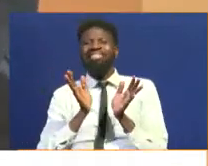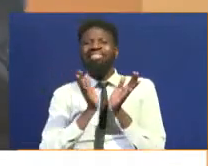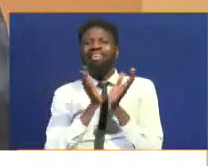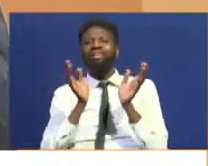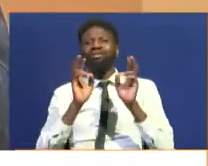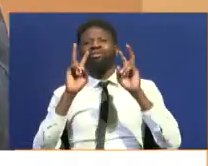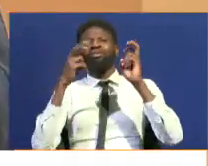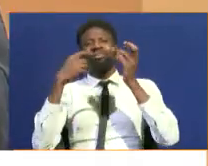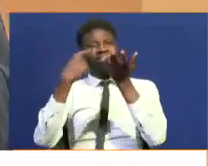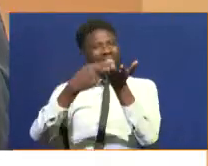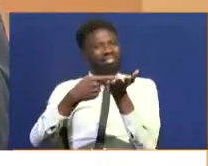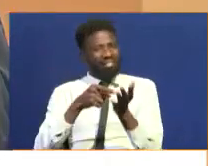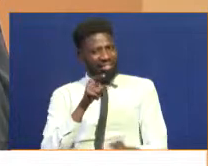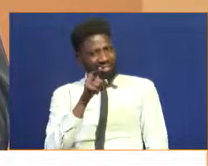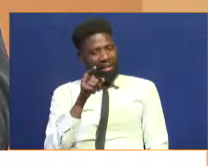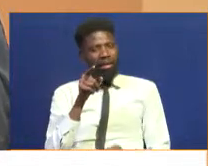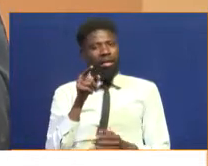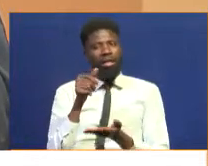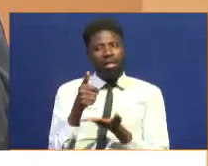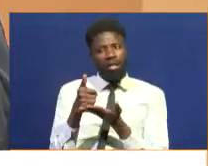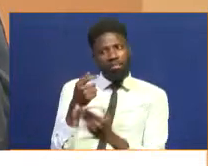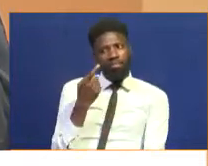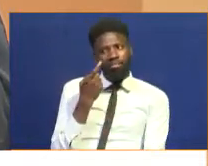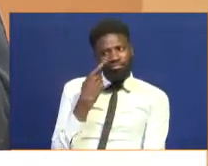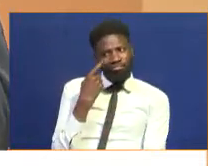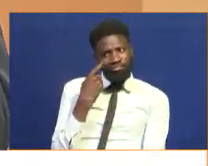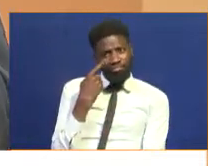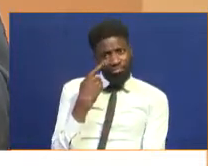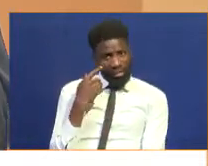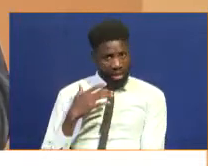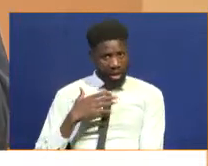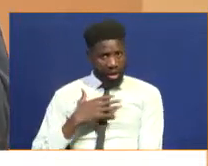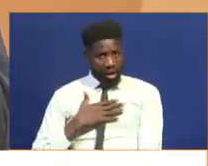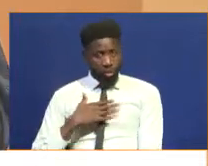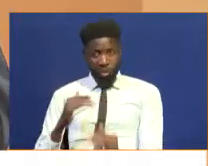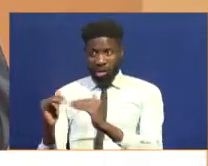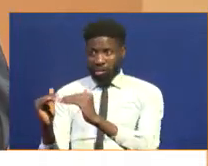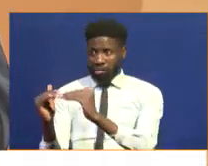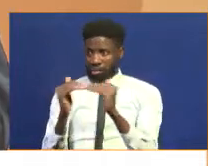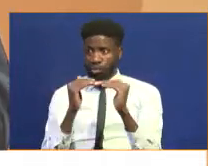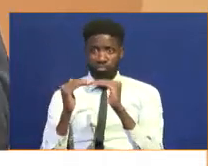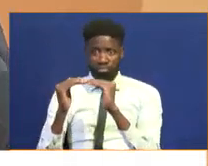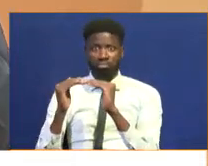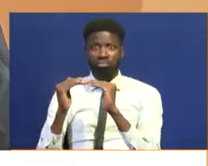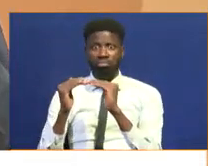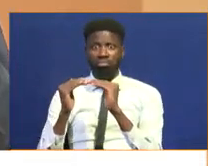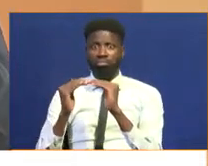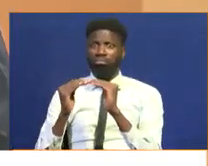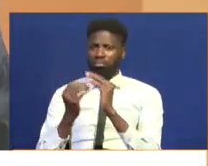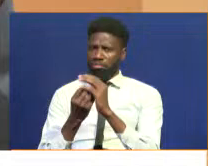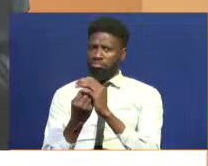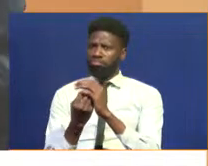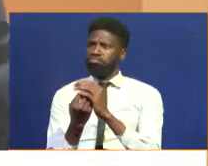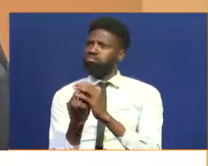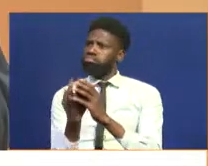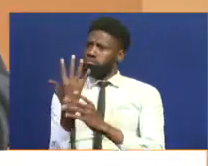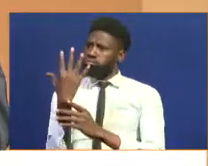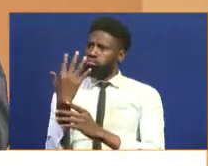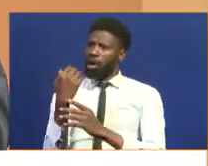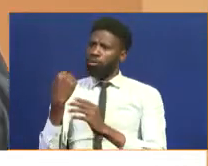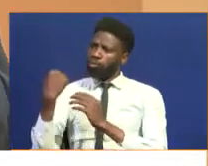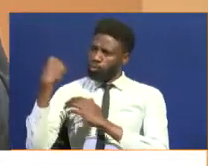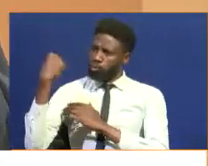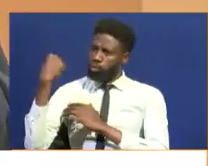is testing, you know, the maturity of our democracy and institutions, our courts, mm-hmm. the separation